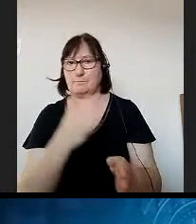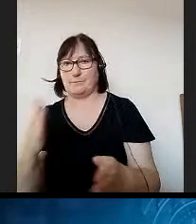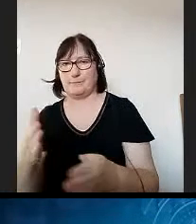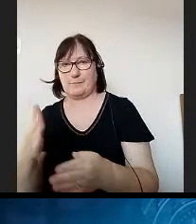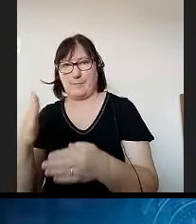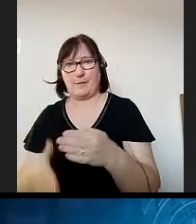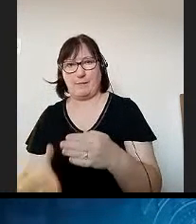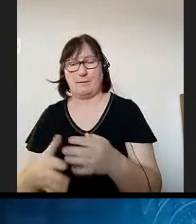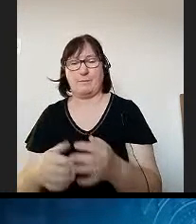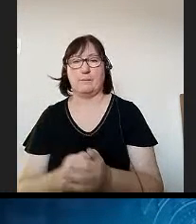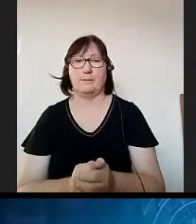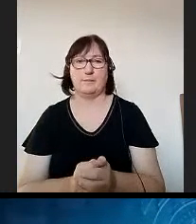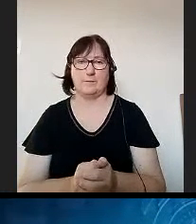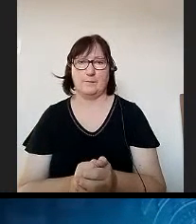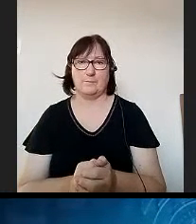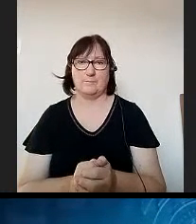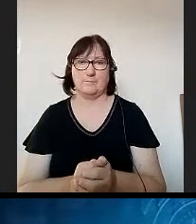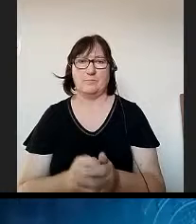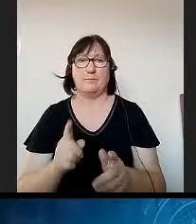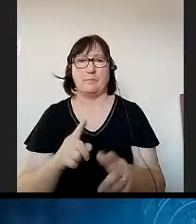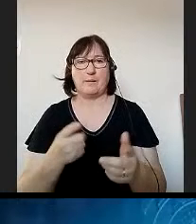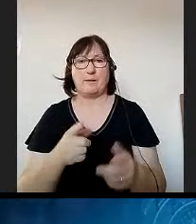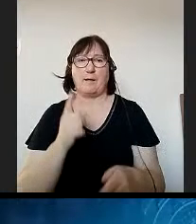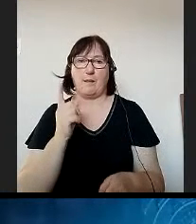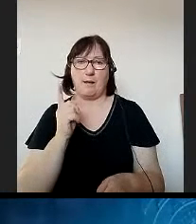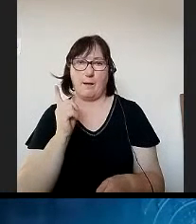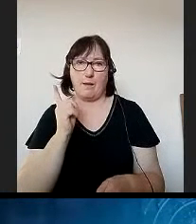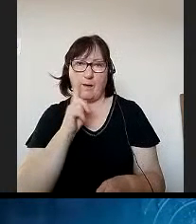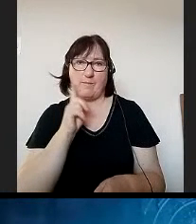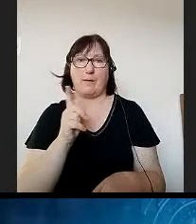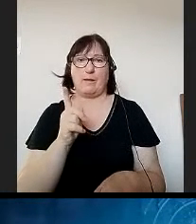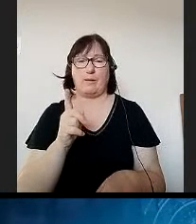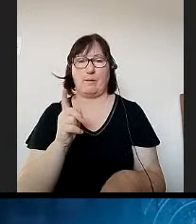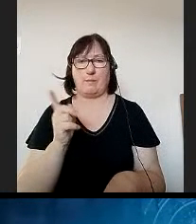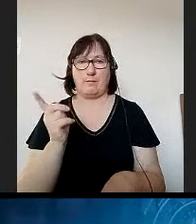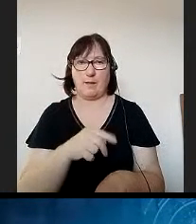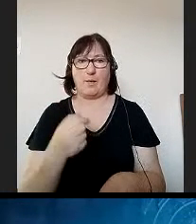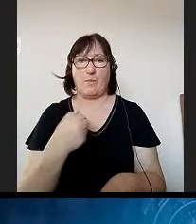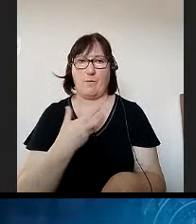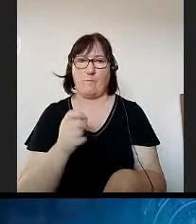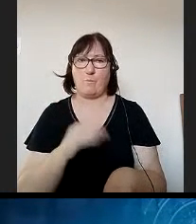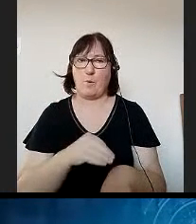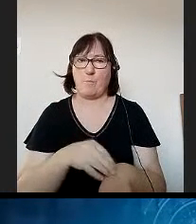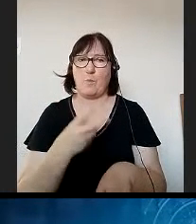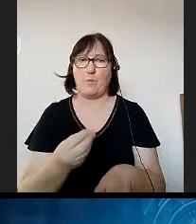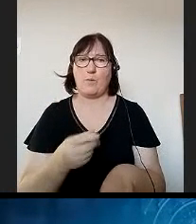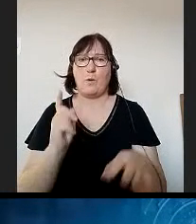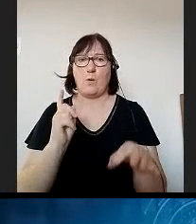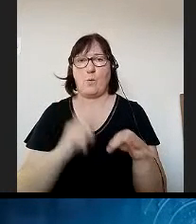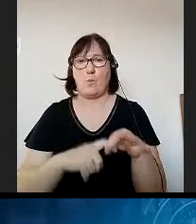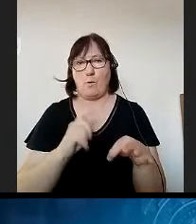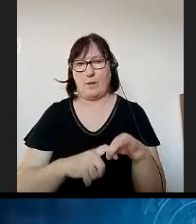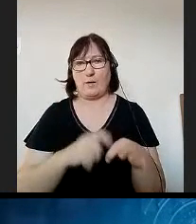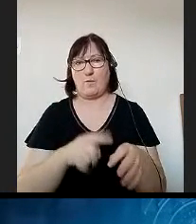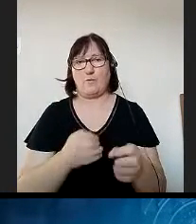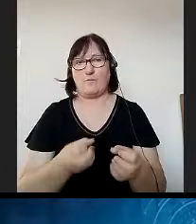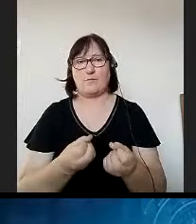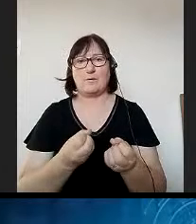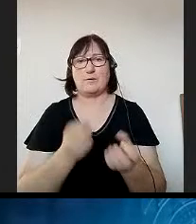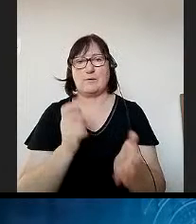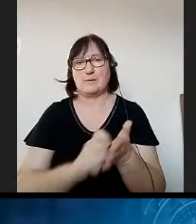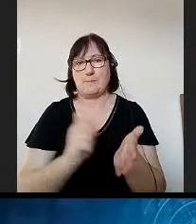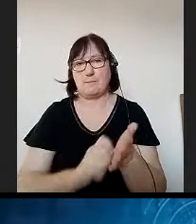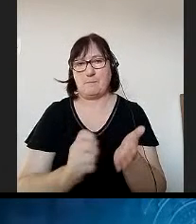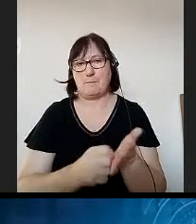we are facing every single day is the quality of the submission of the